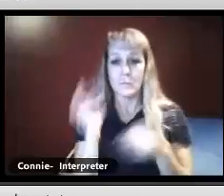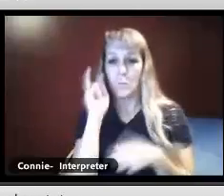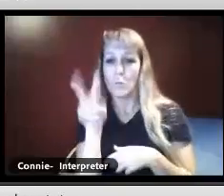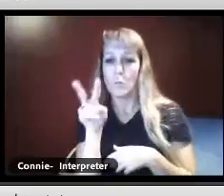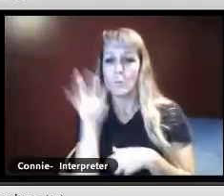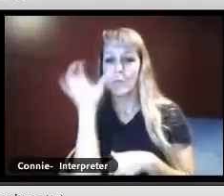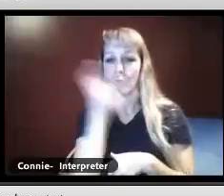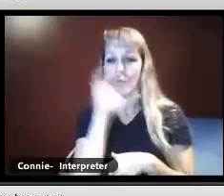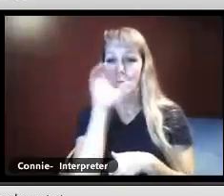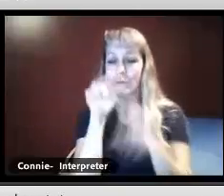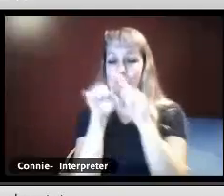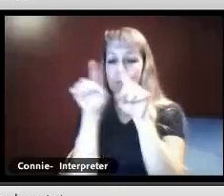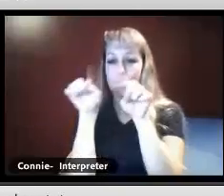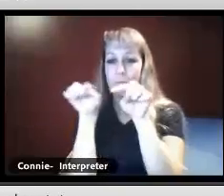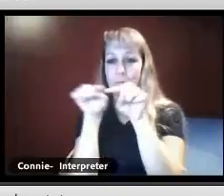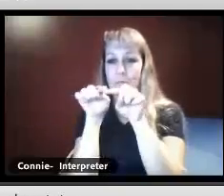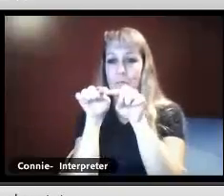search box